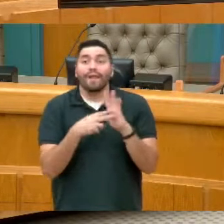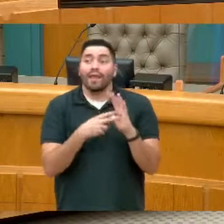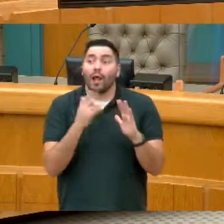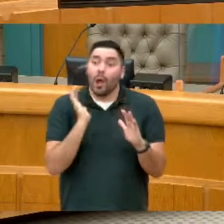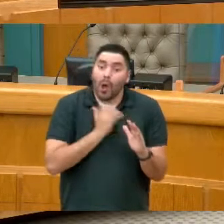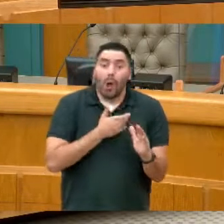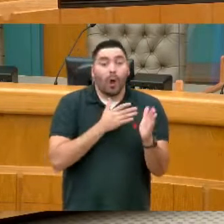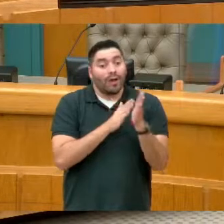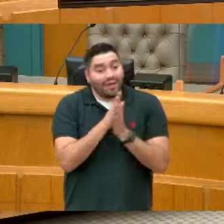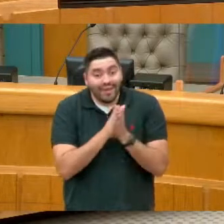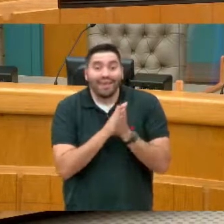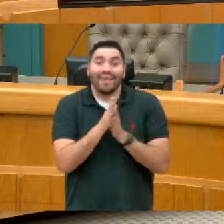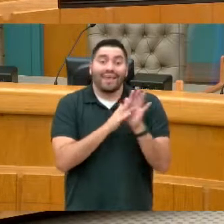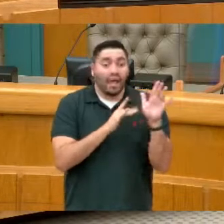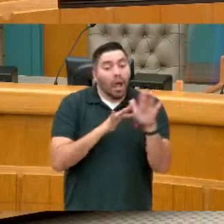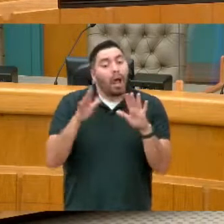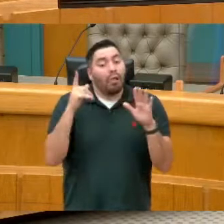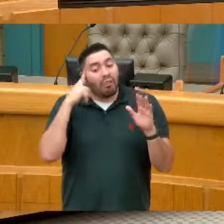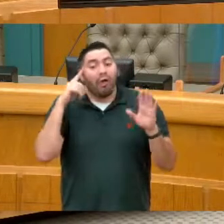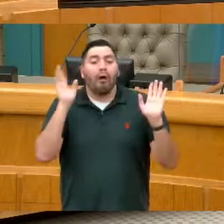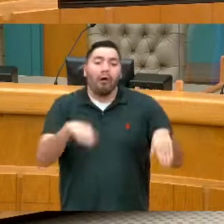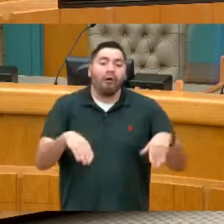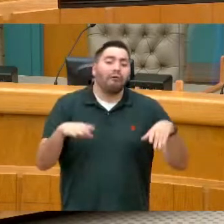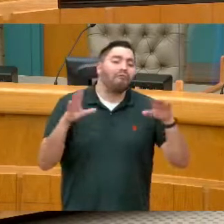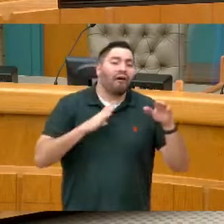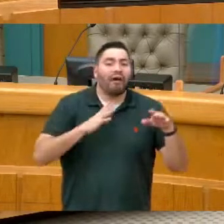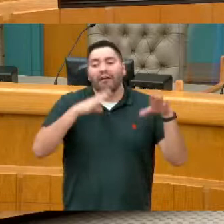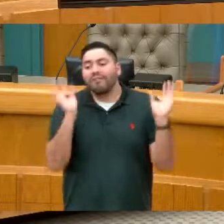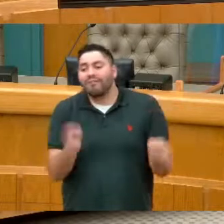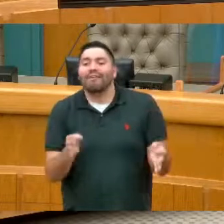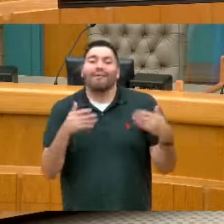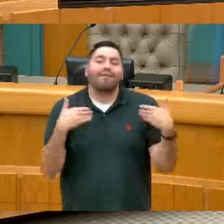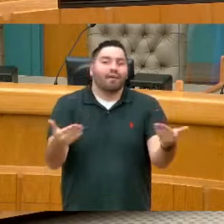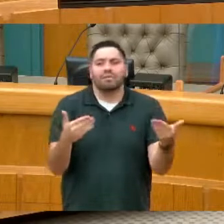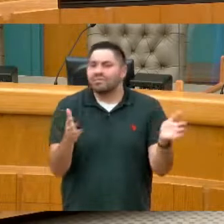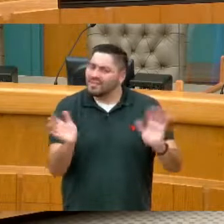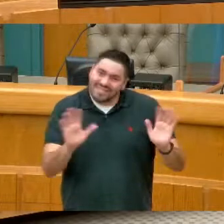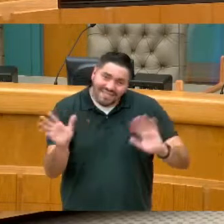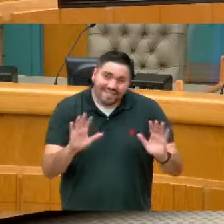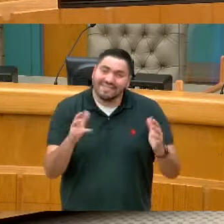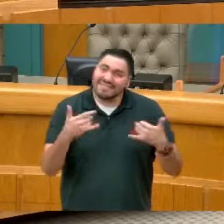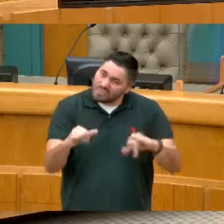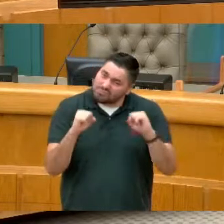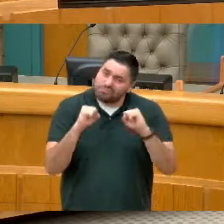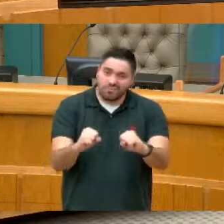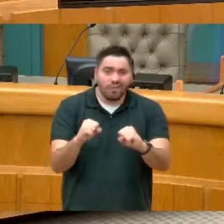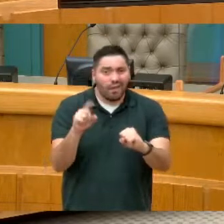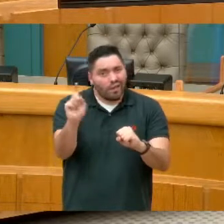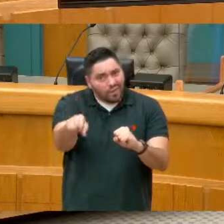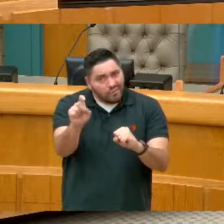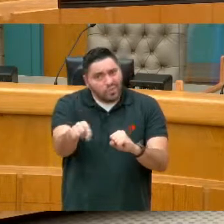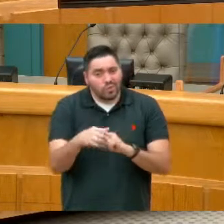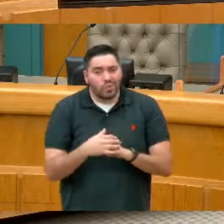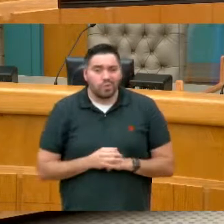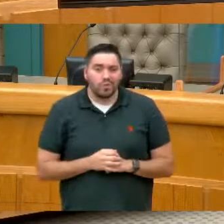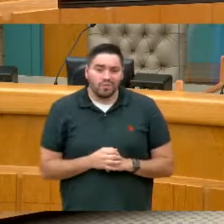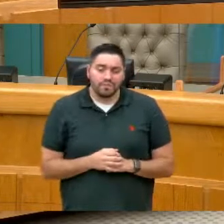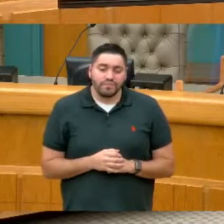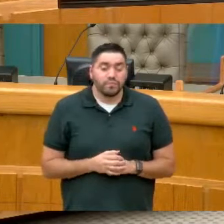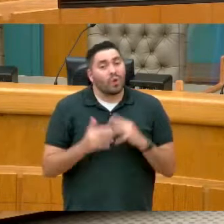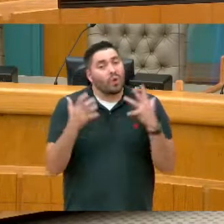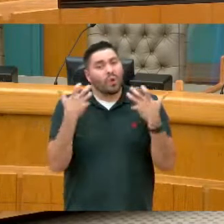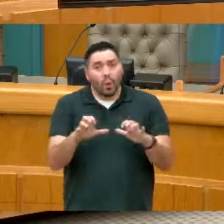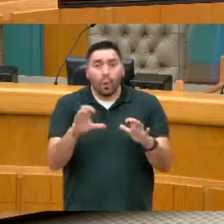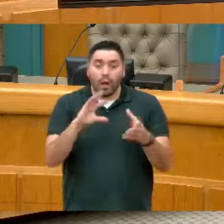doing something about other businesses opening up, expanding the amount of capacity in our restaurants and